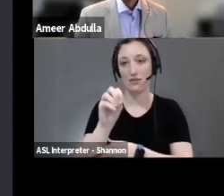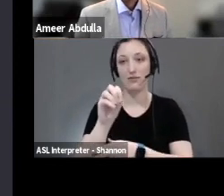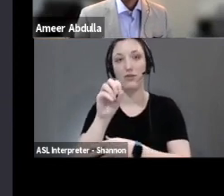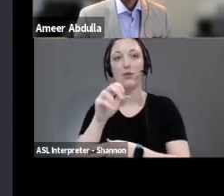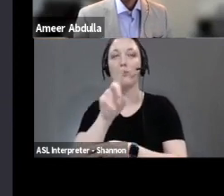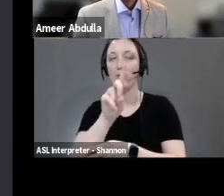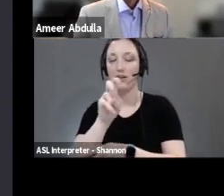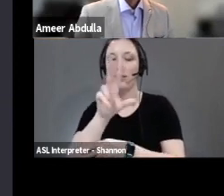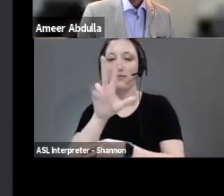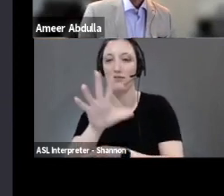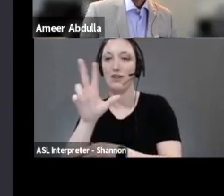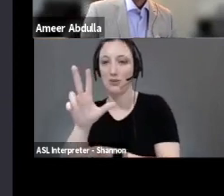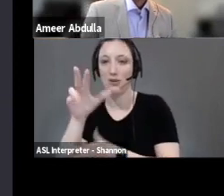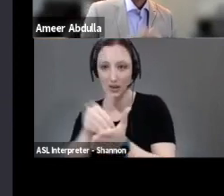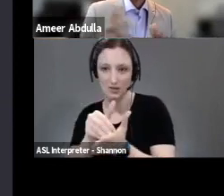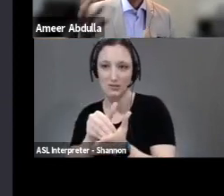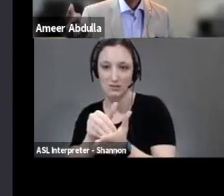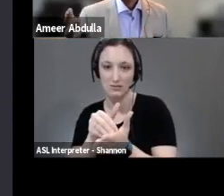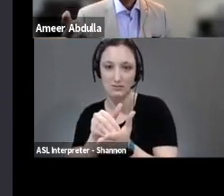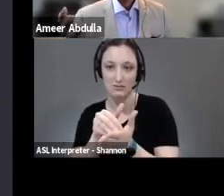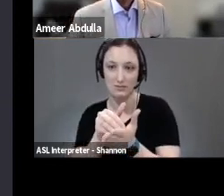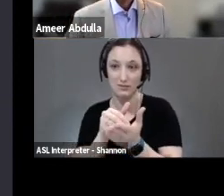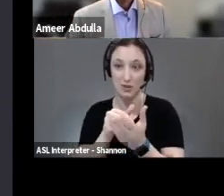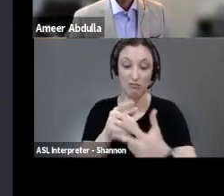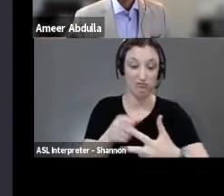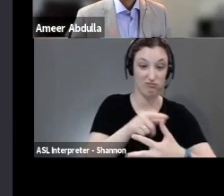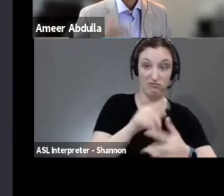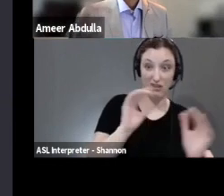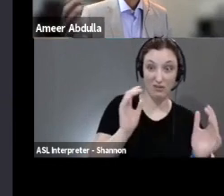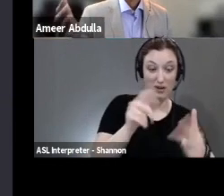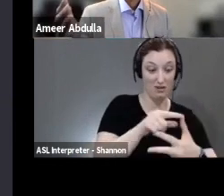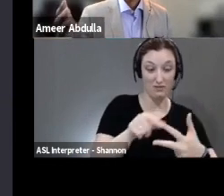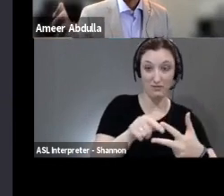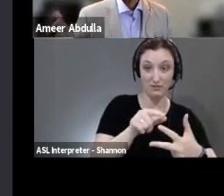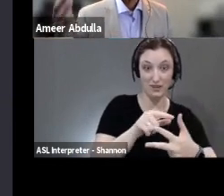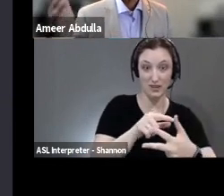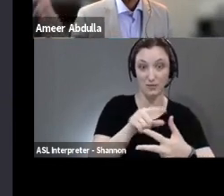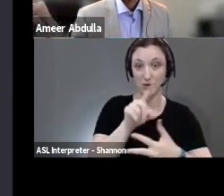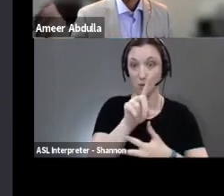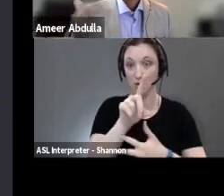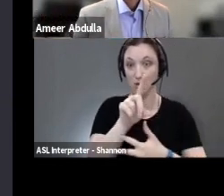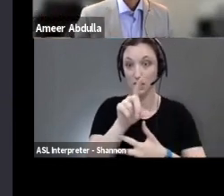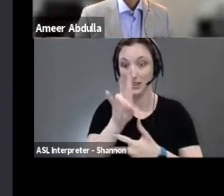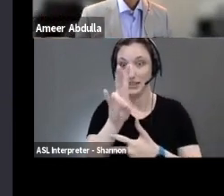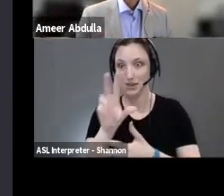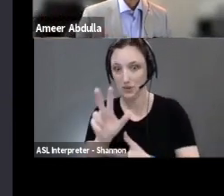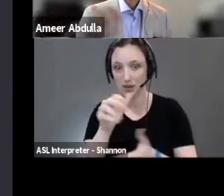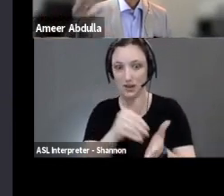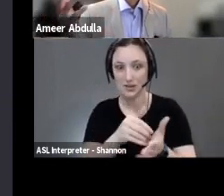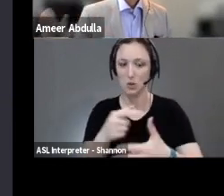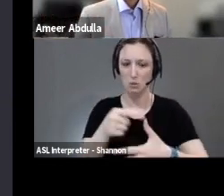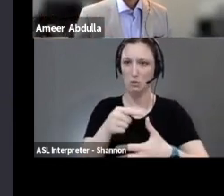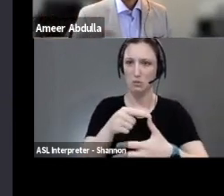Okay. So to compare that to the first option was 173. So already we've got a bit of a win doing option one versus option